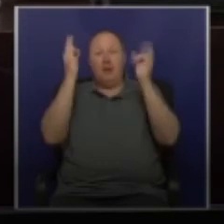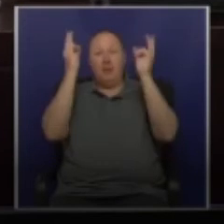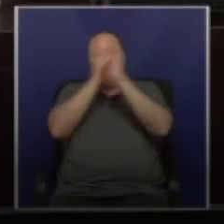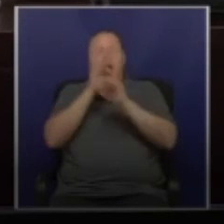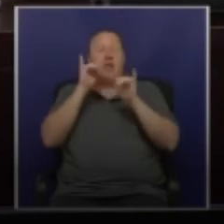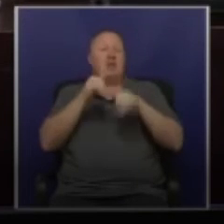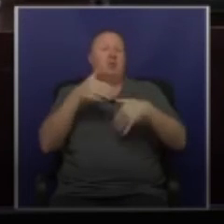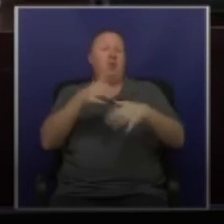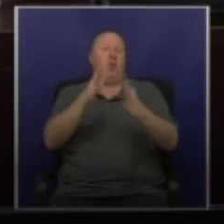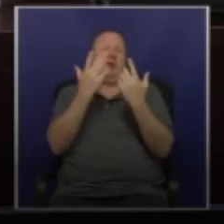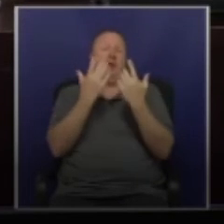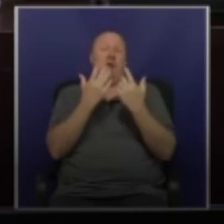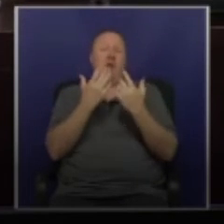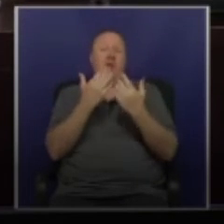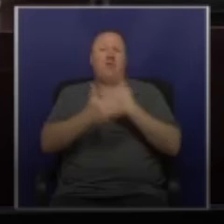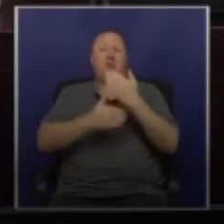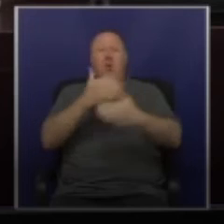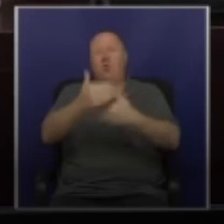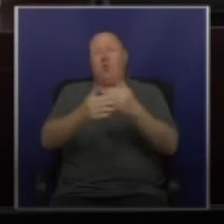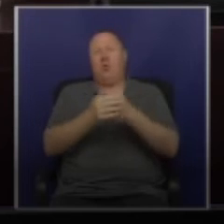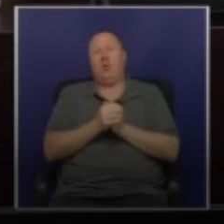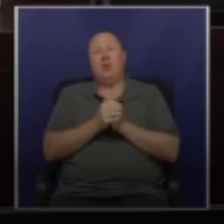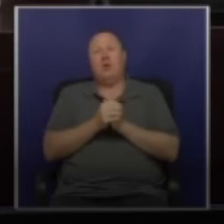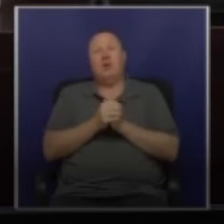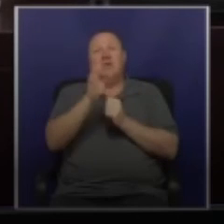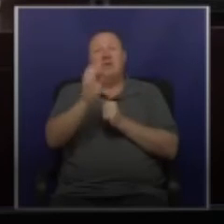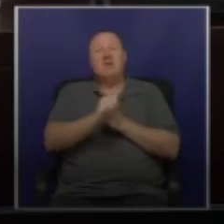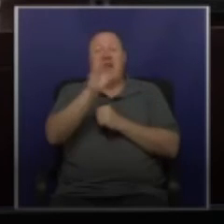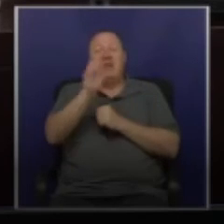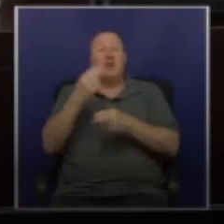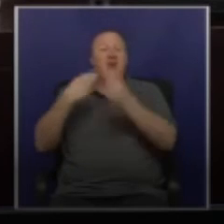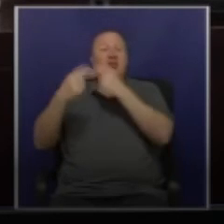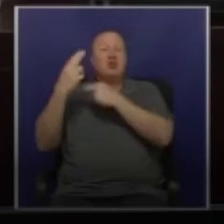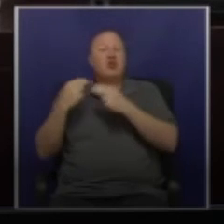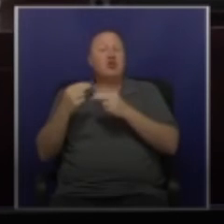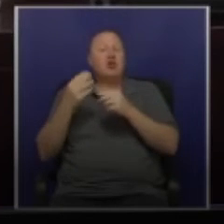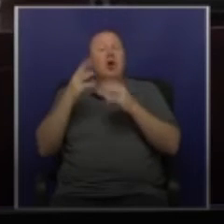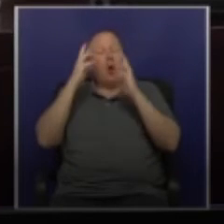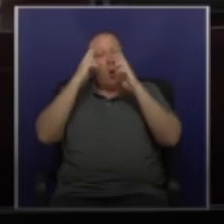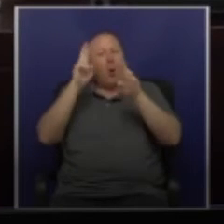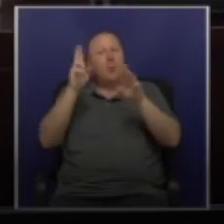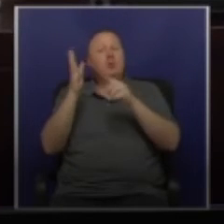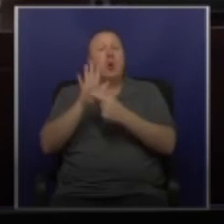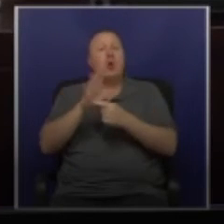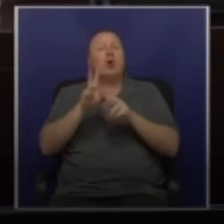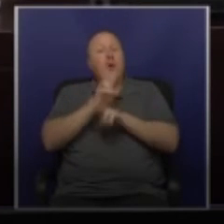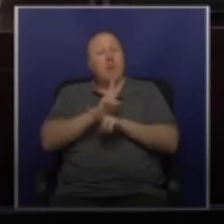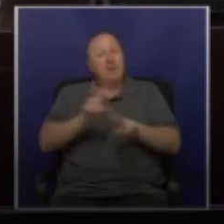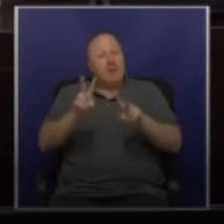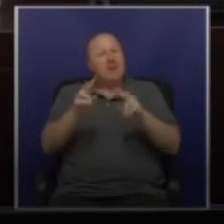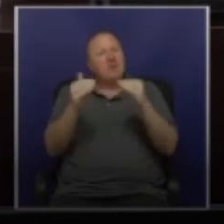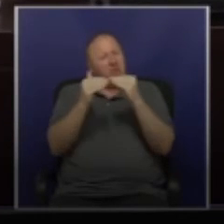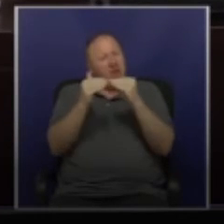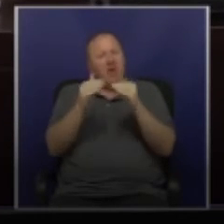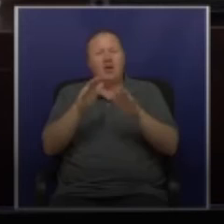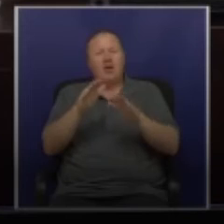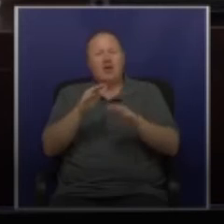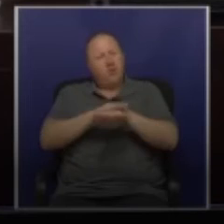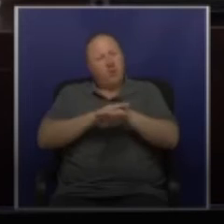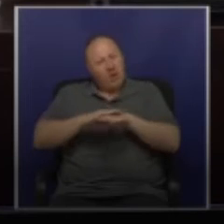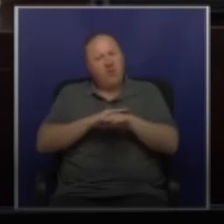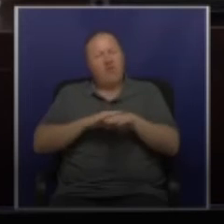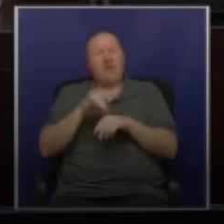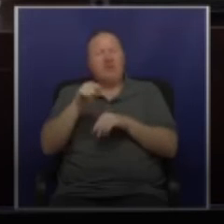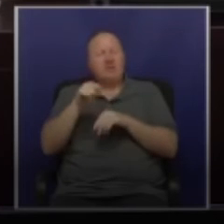it. South Africa's history should serve as a beacon of hope, reminding the world that peace and reconciliation are possible even in